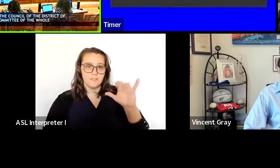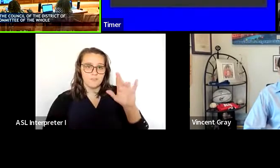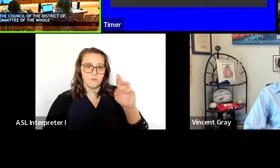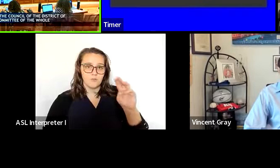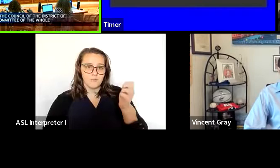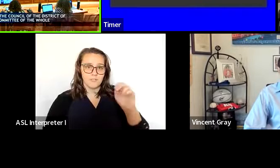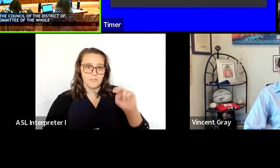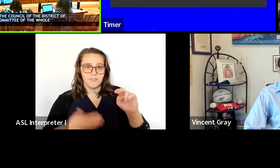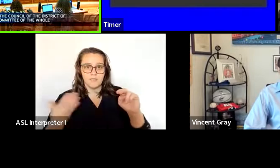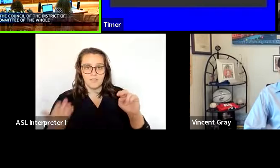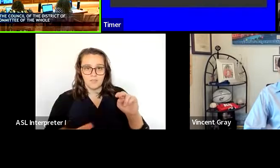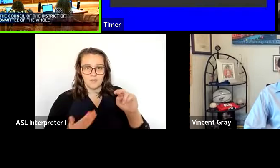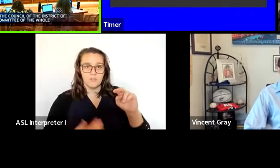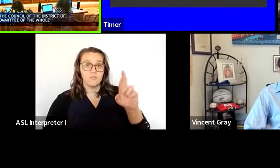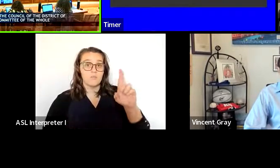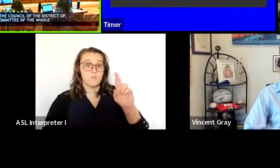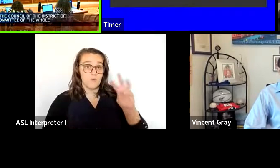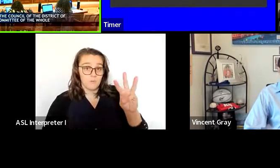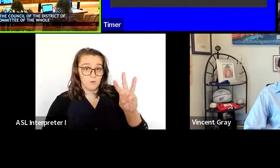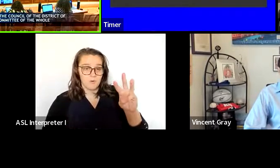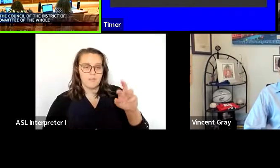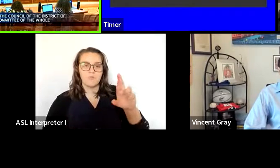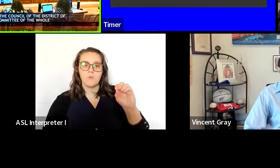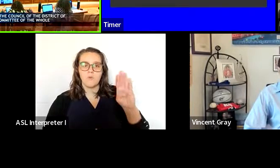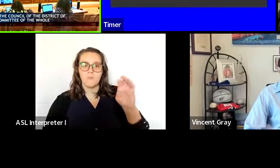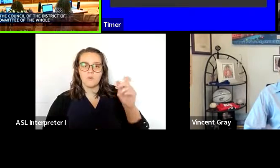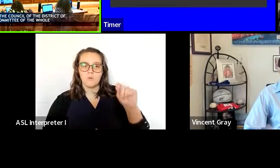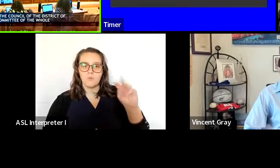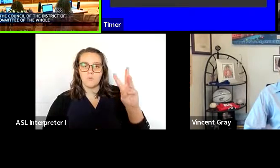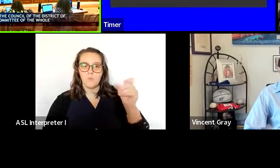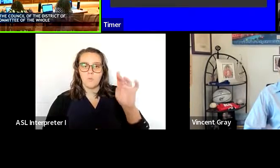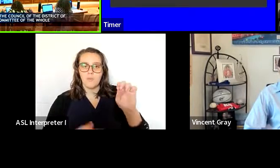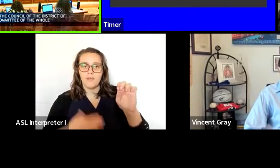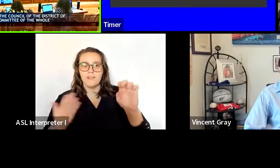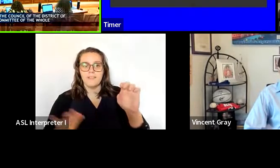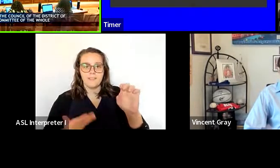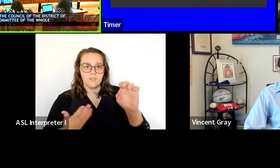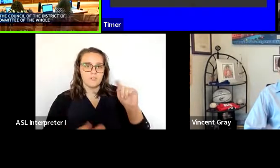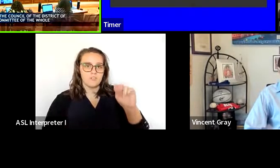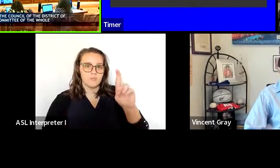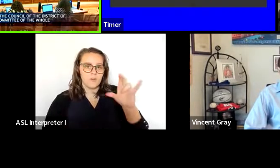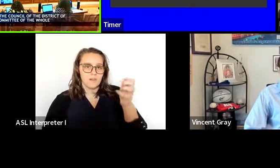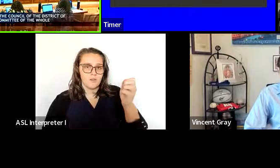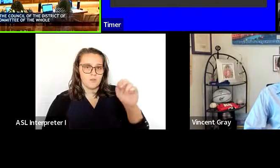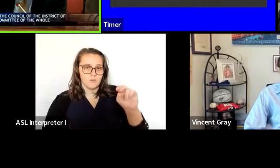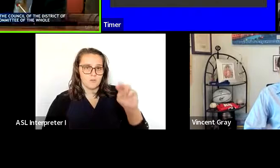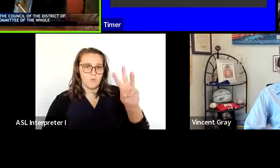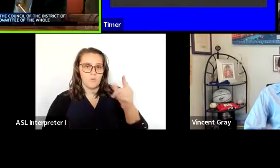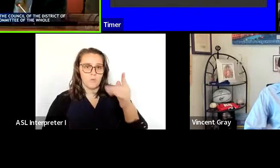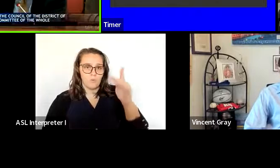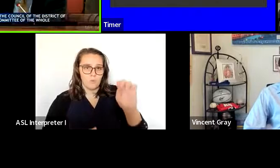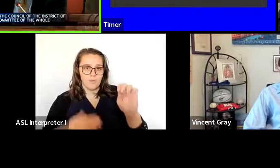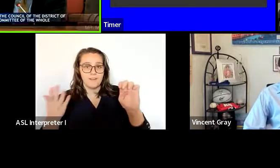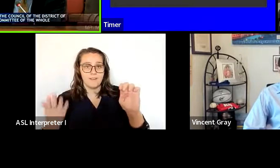White, Present. Councilmember Trayon White. Present. Mr. Chairman, you have a quorum.